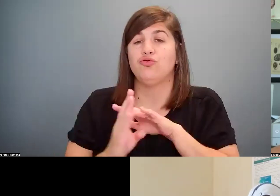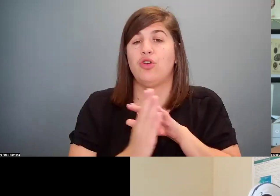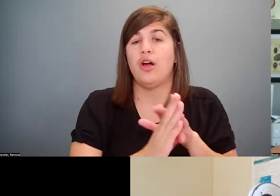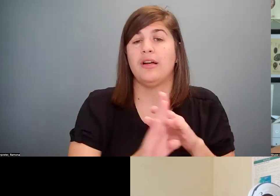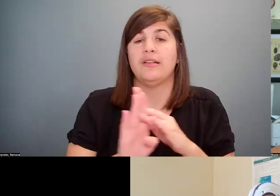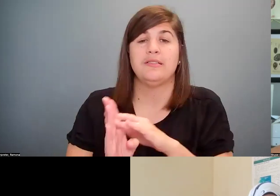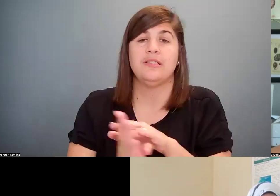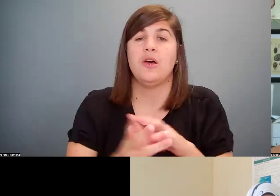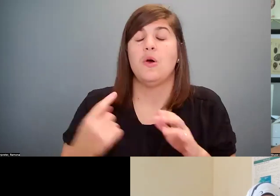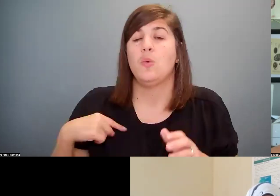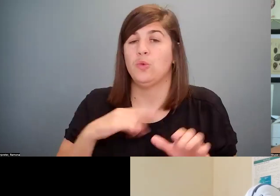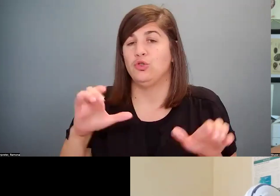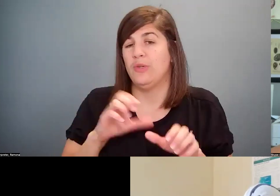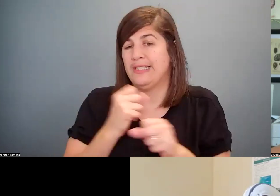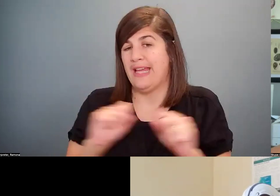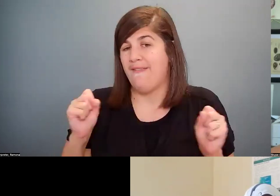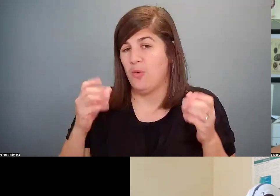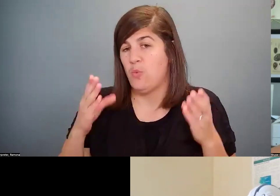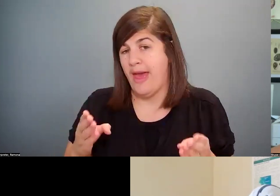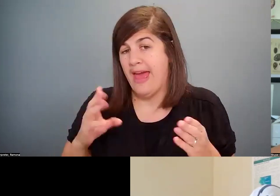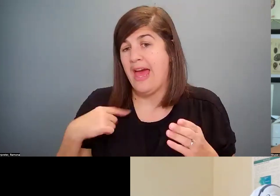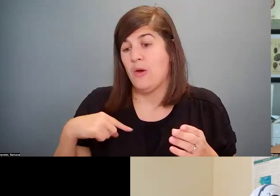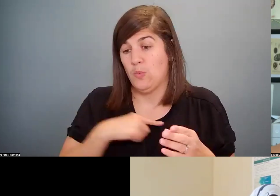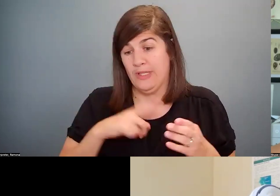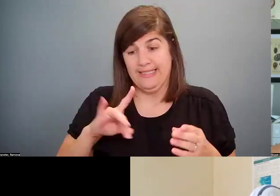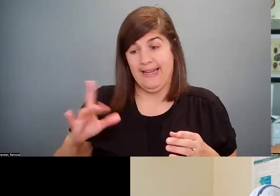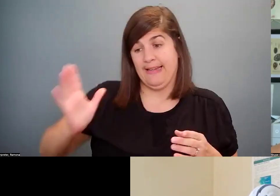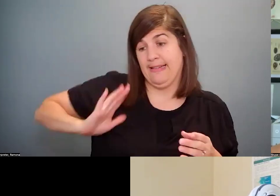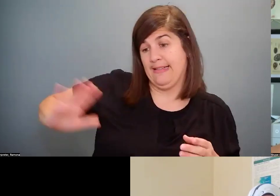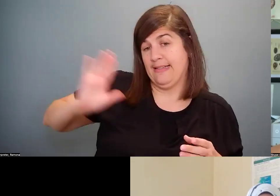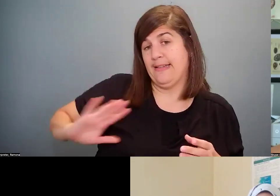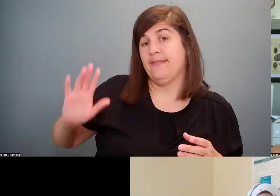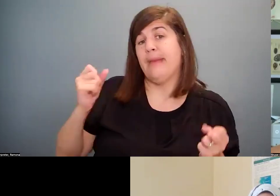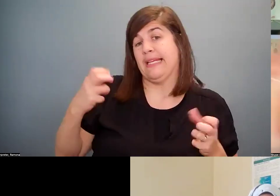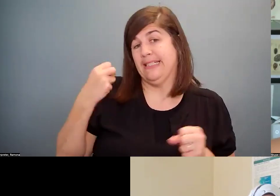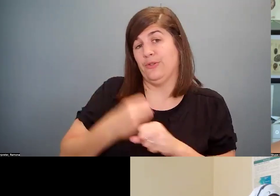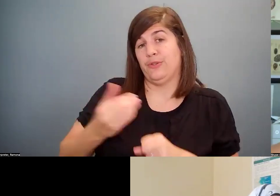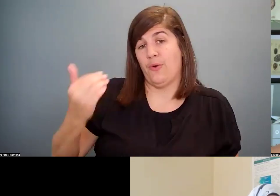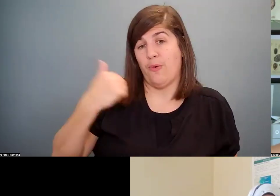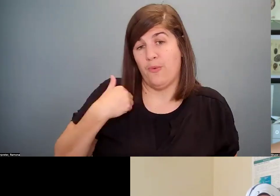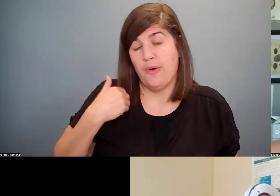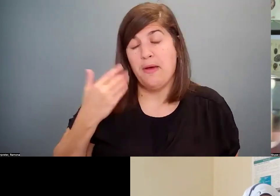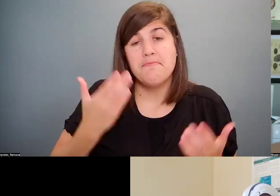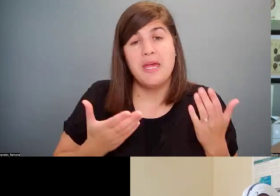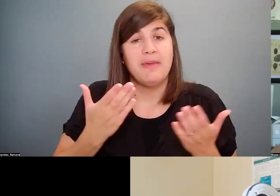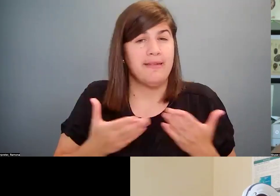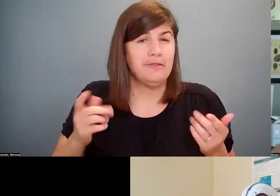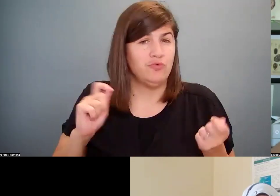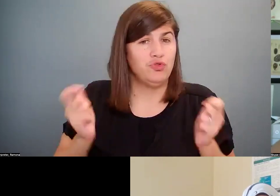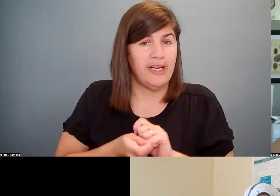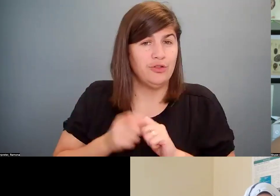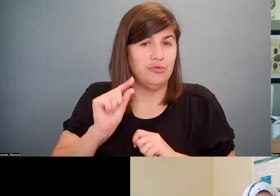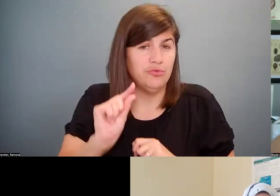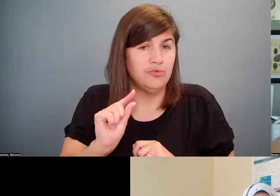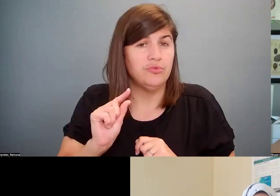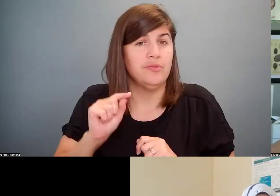pretty safe way. And the way that we did it back when I was doing it many years ago, and maybe things have changed a little bit. This